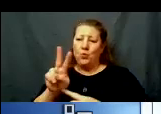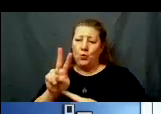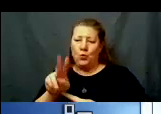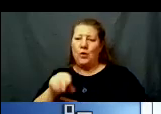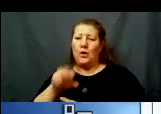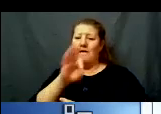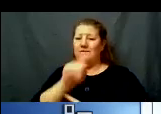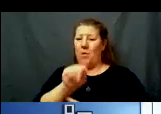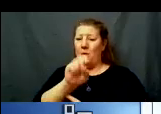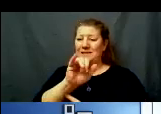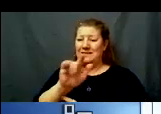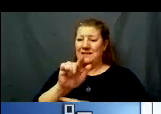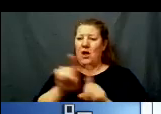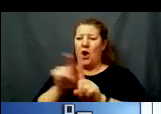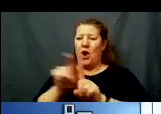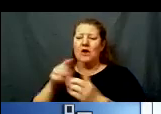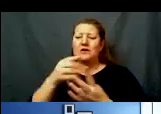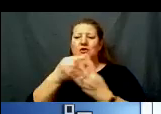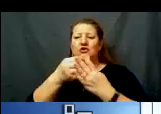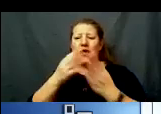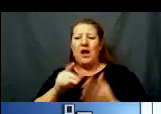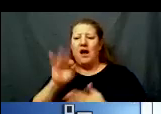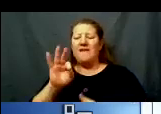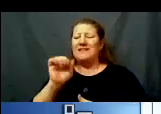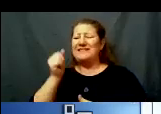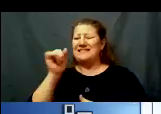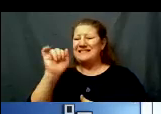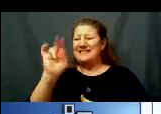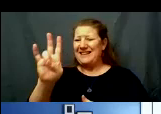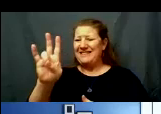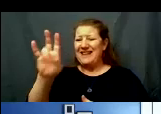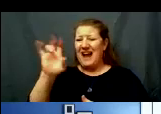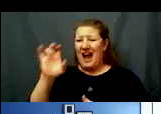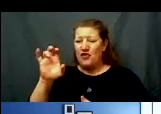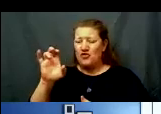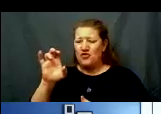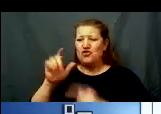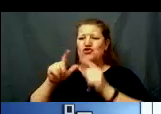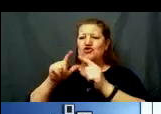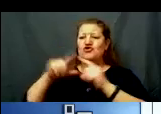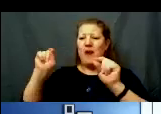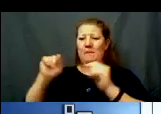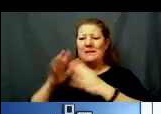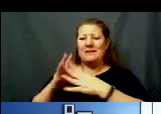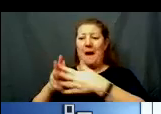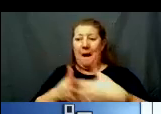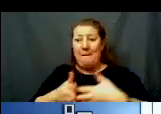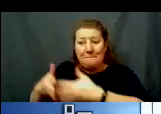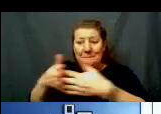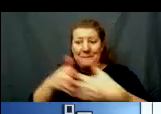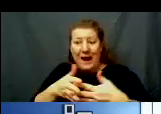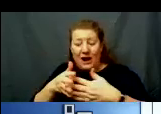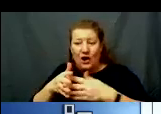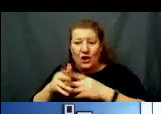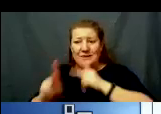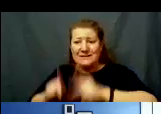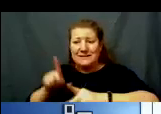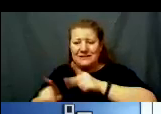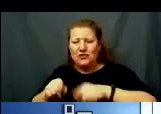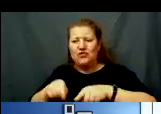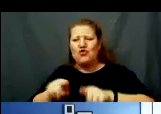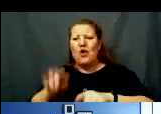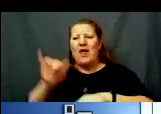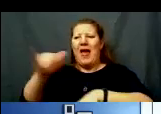the incarceration of some 700 Japanese American citizens during that mass